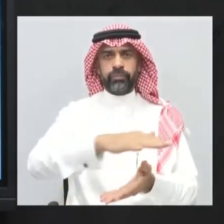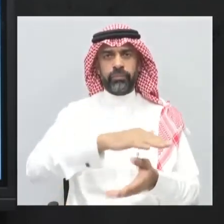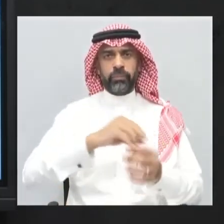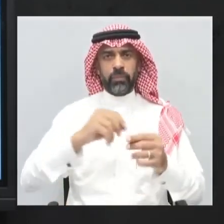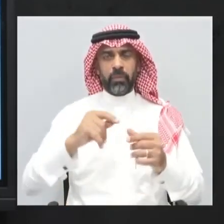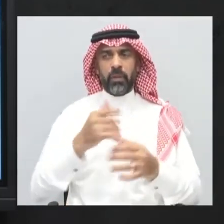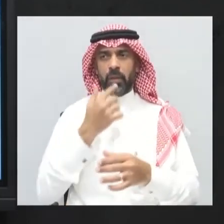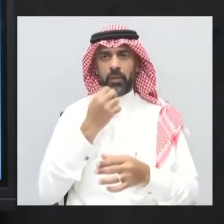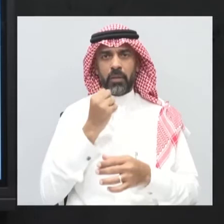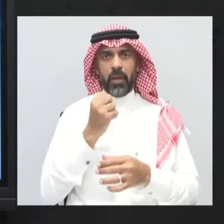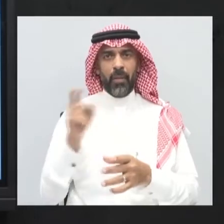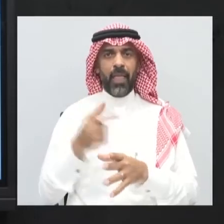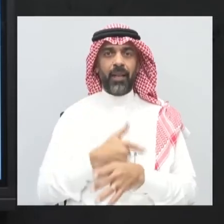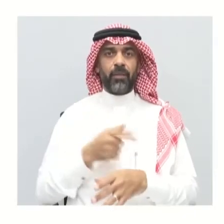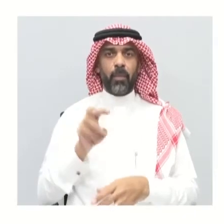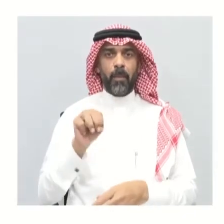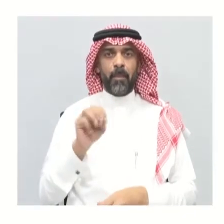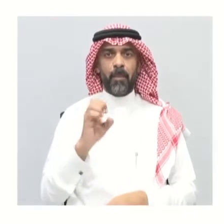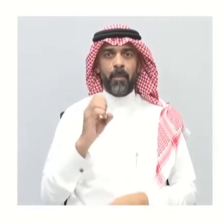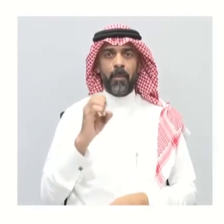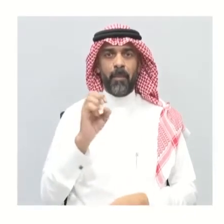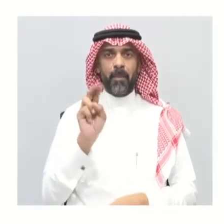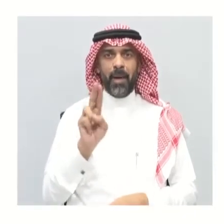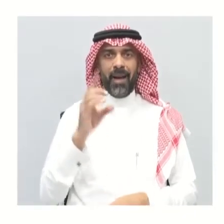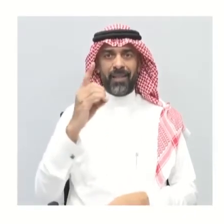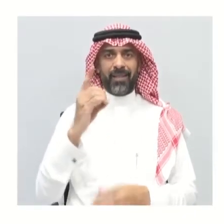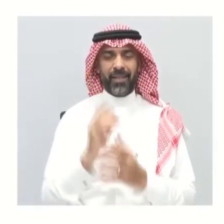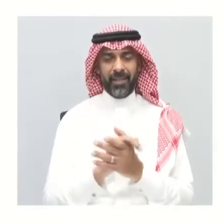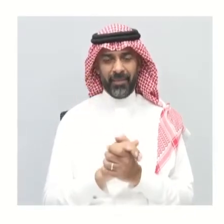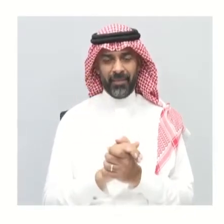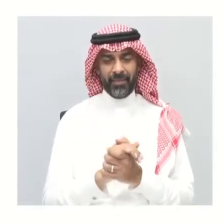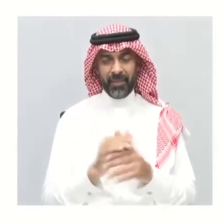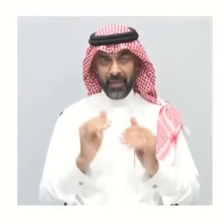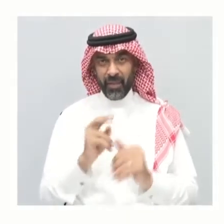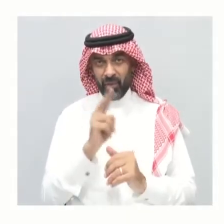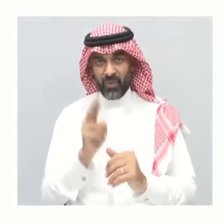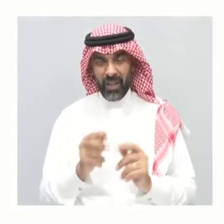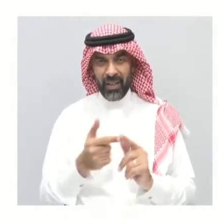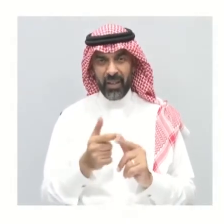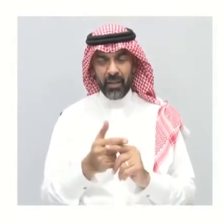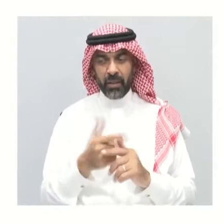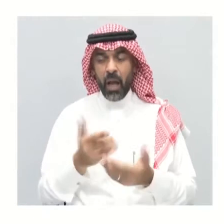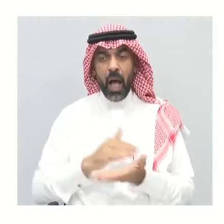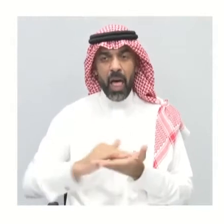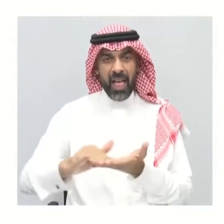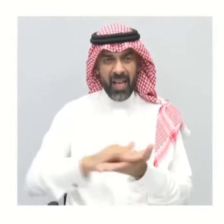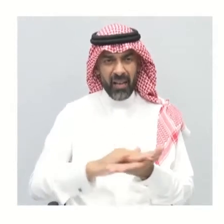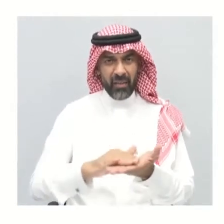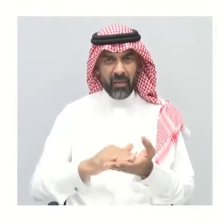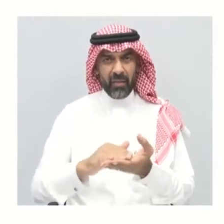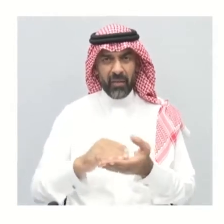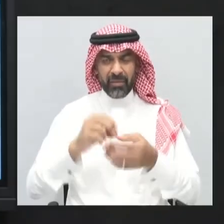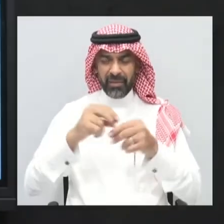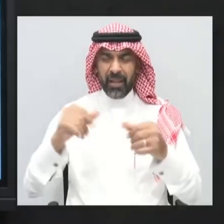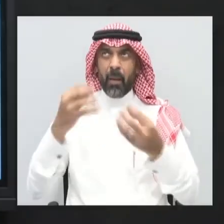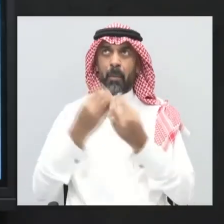is called mud. Okay, now the second question, how did the yard become muddy? We just talked about